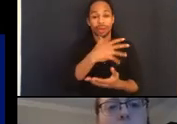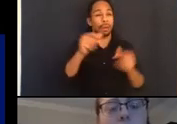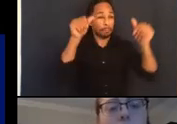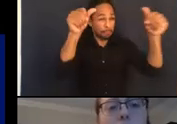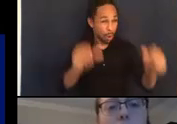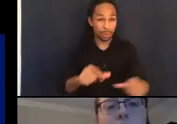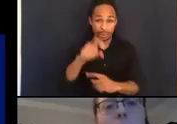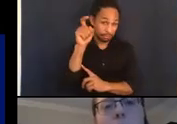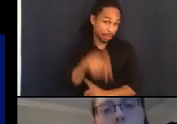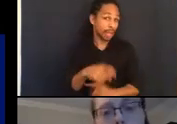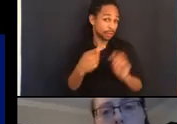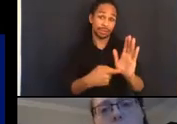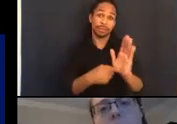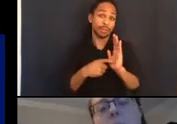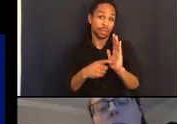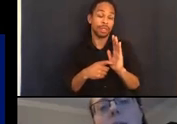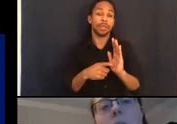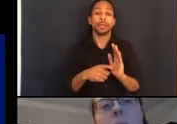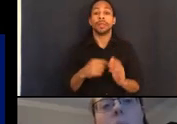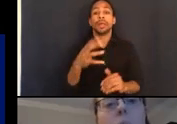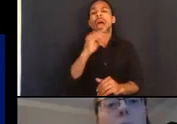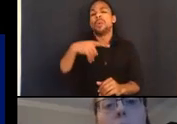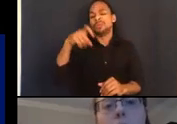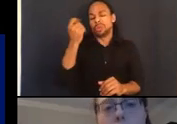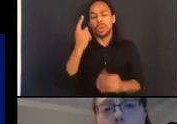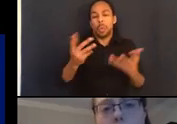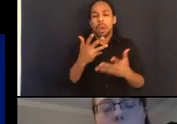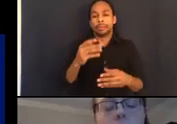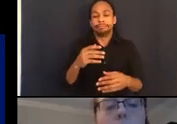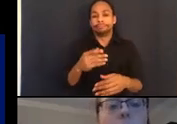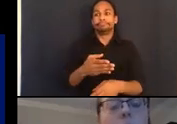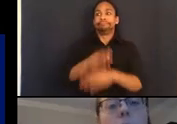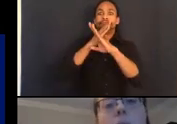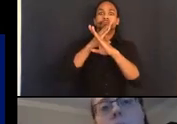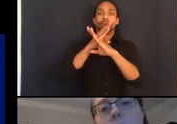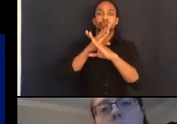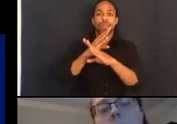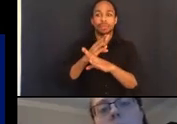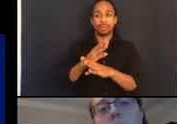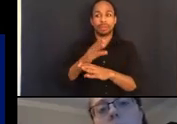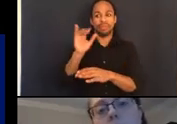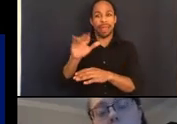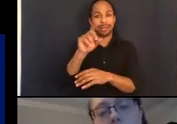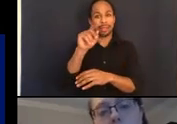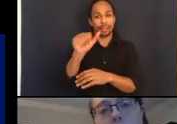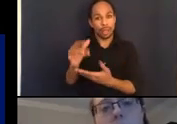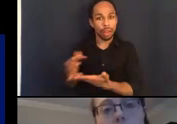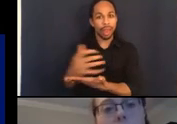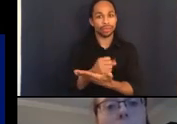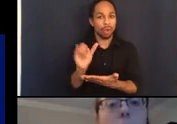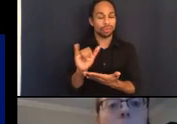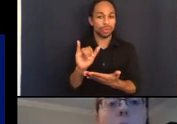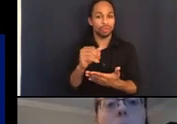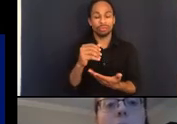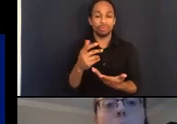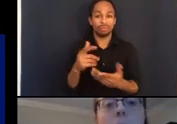on this and understand what the barriers are to collecting this and how it should be used, knowing that in our current situation, the data we